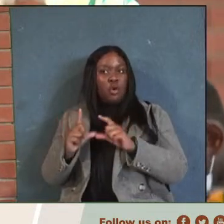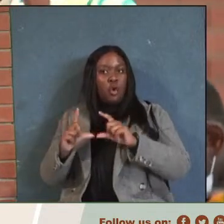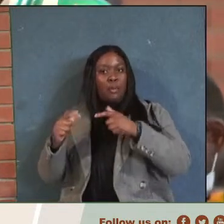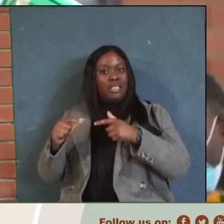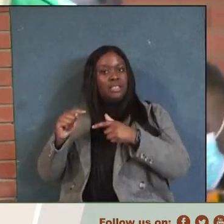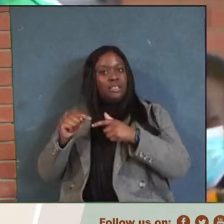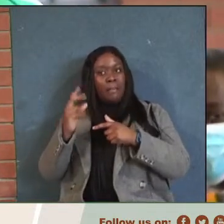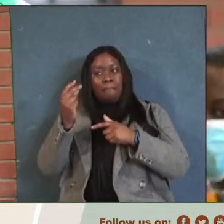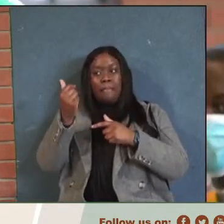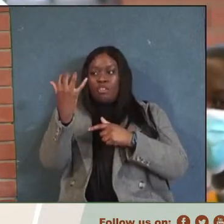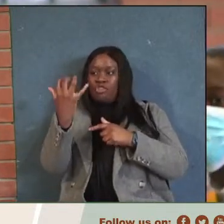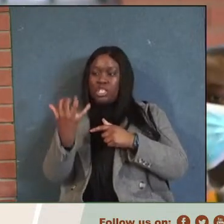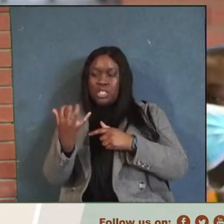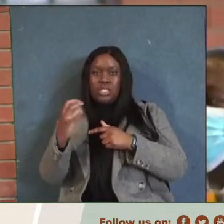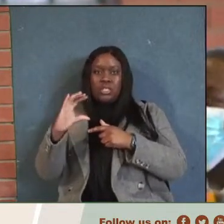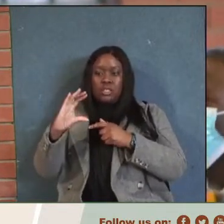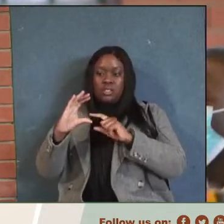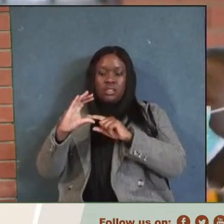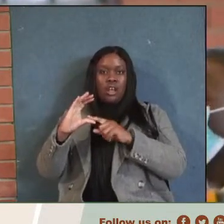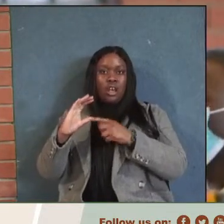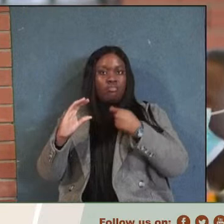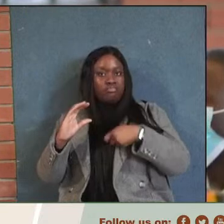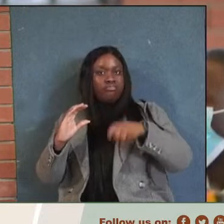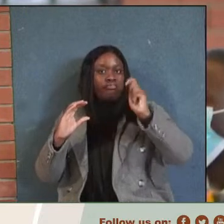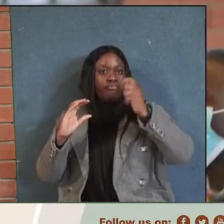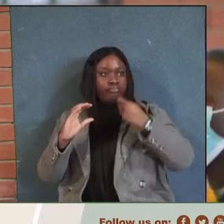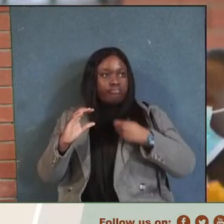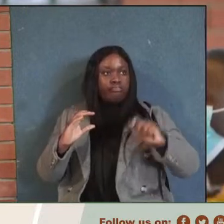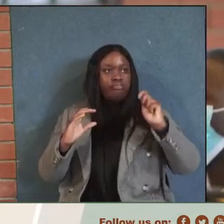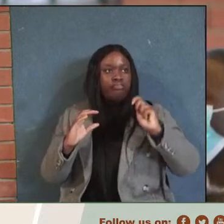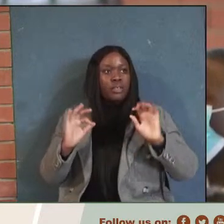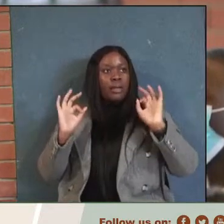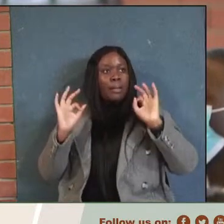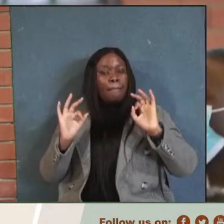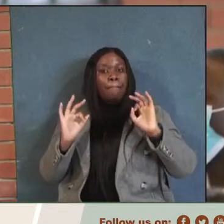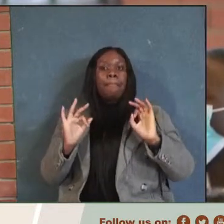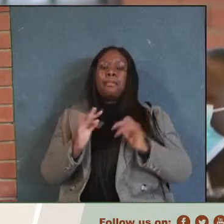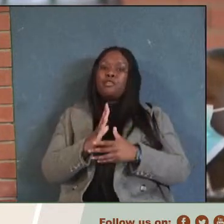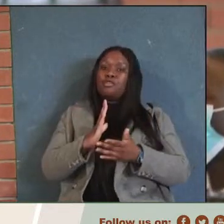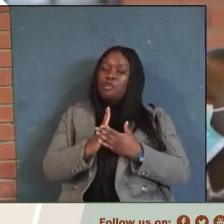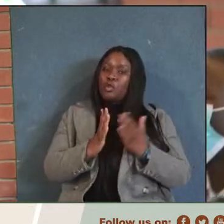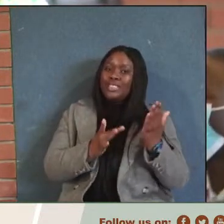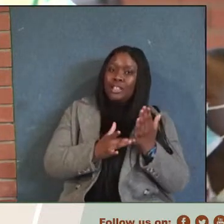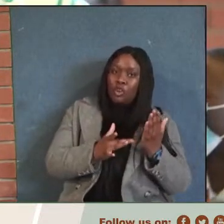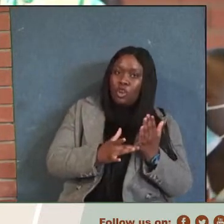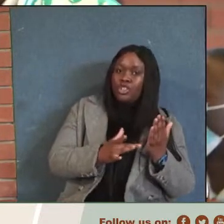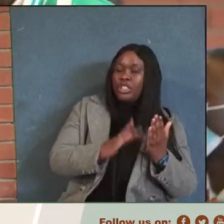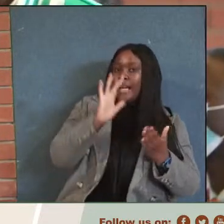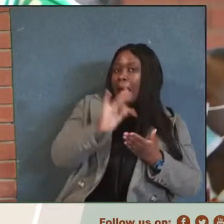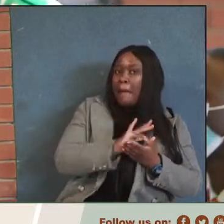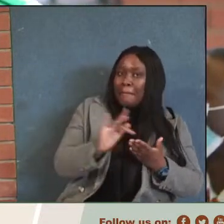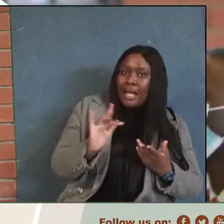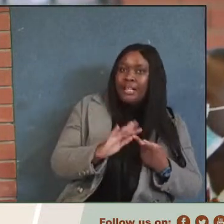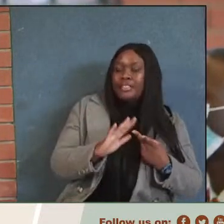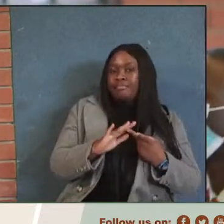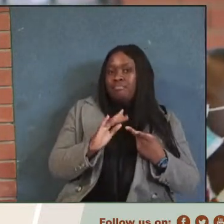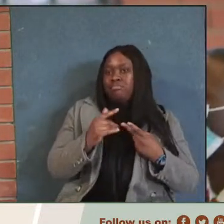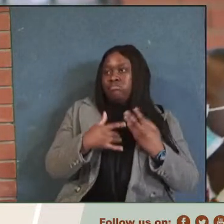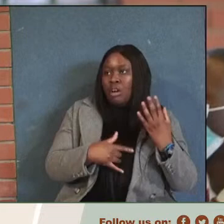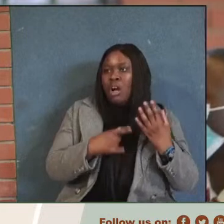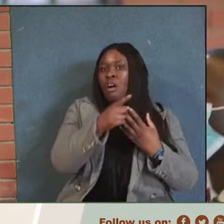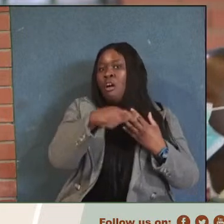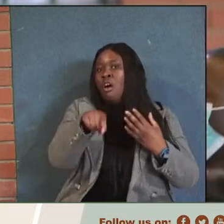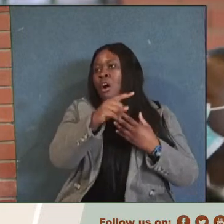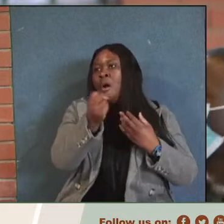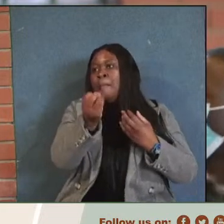budgets transparently and use the funds productively into providing technological gadgets for people to be able to apply.